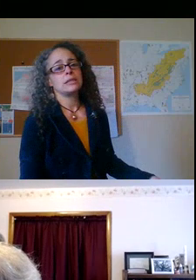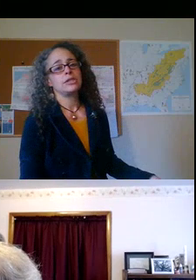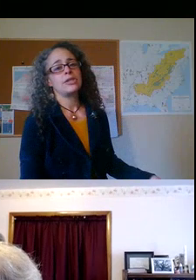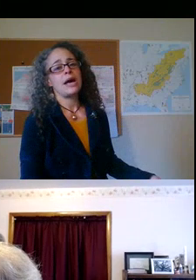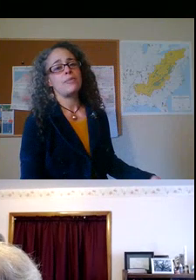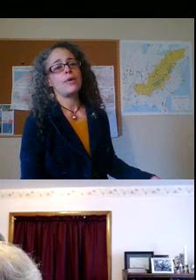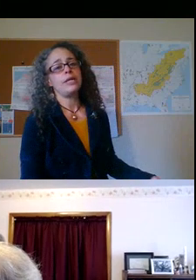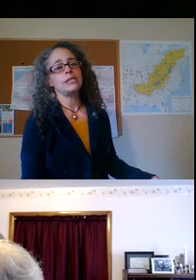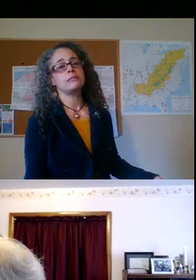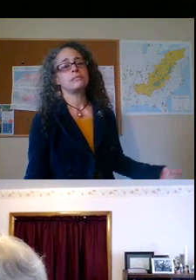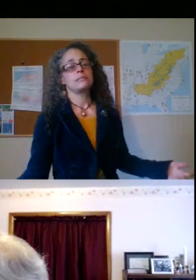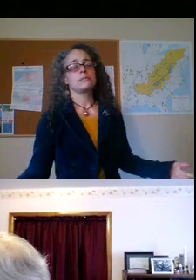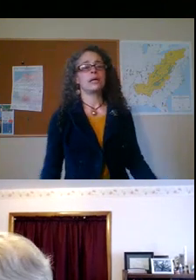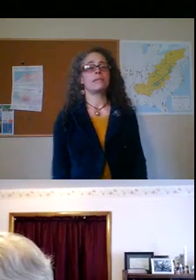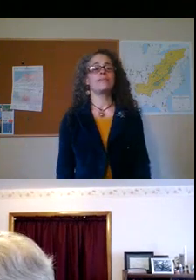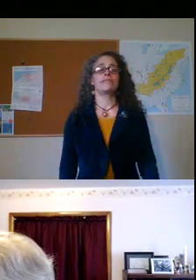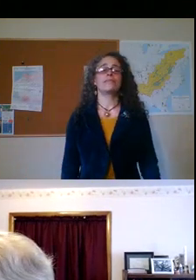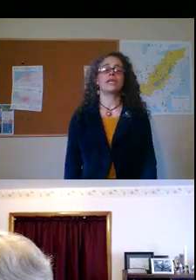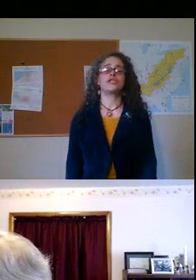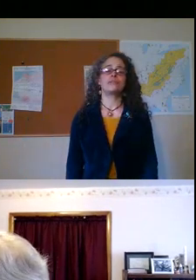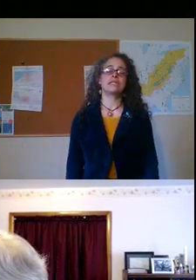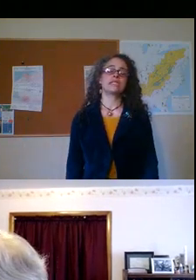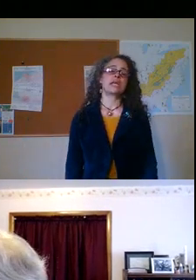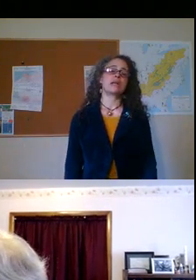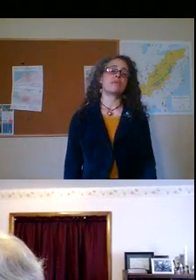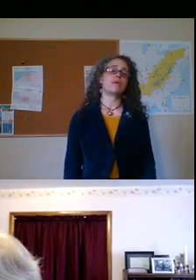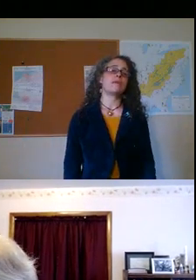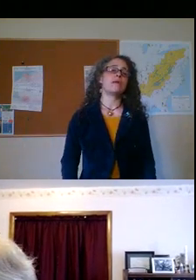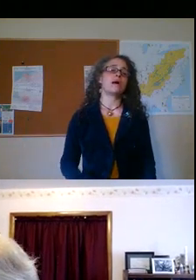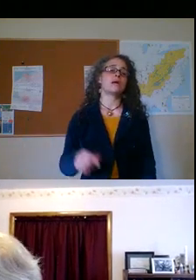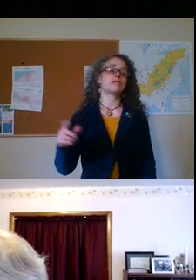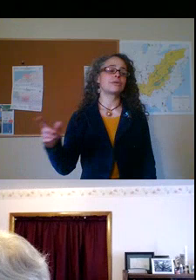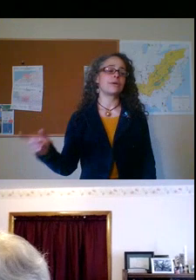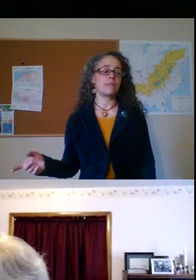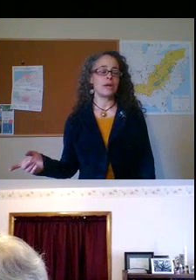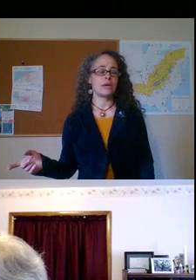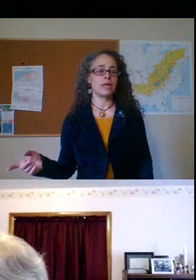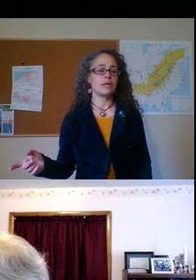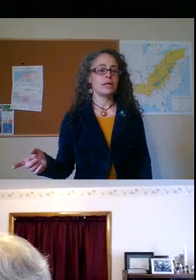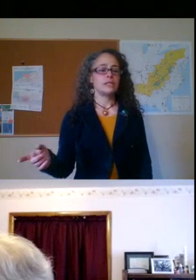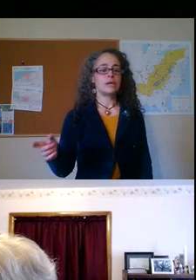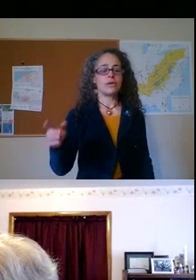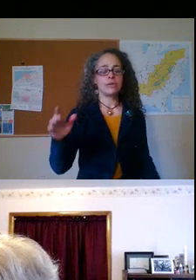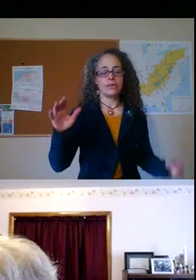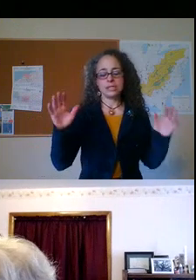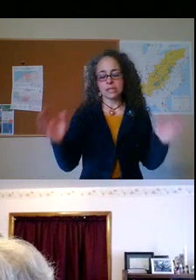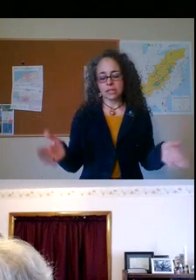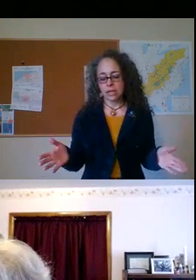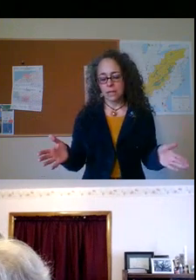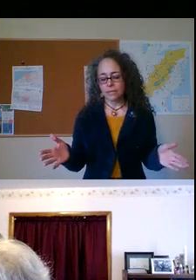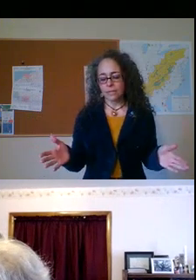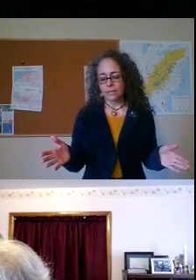And to that point, it should be sustainable beyond the grant period. So